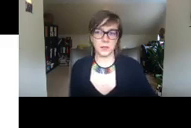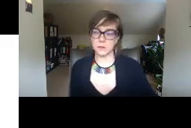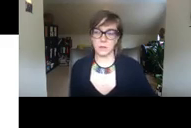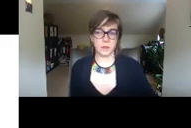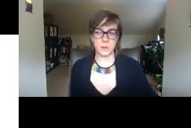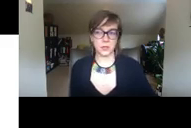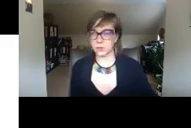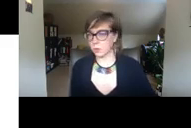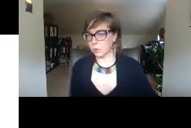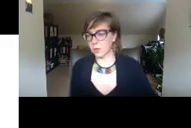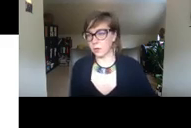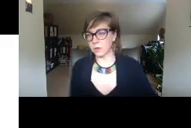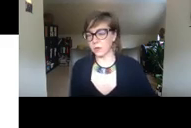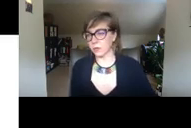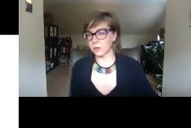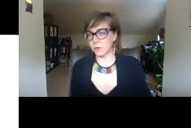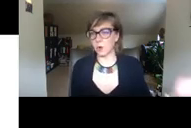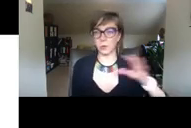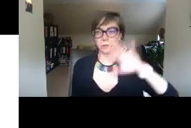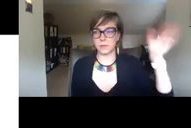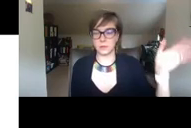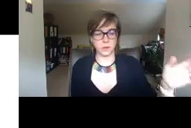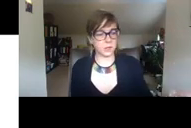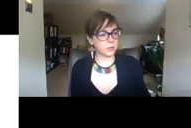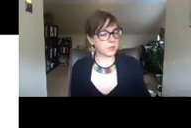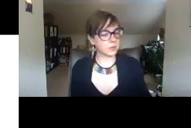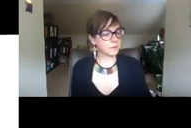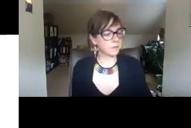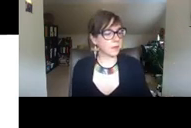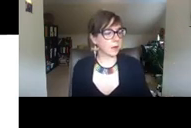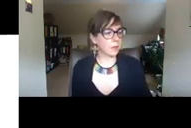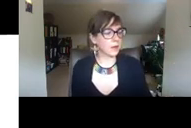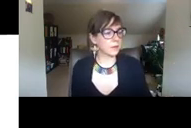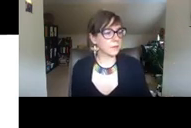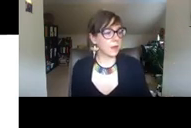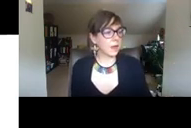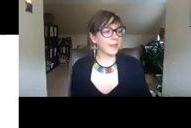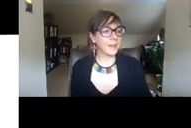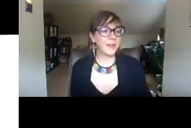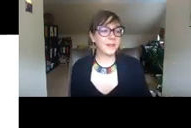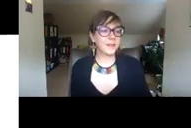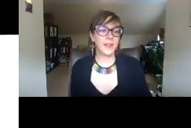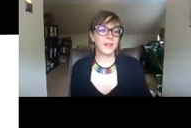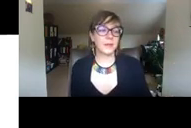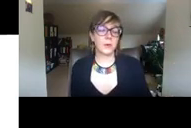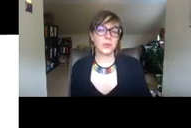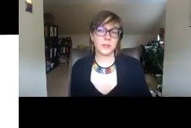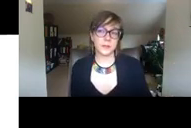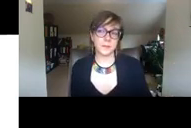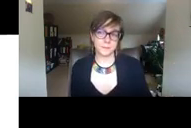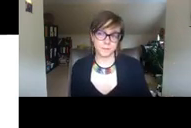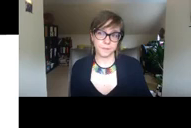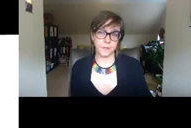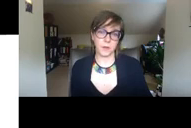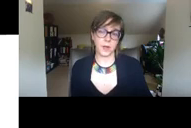But these patients were working with interpreters from all different agencies and companies. Limited conveying of